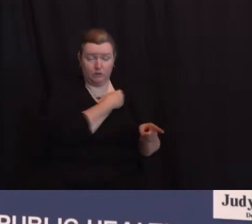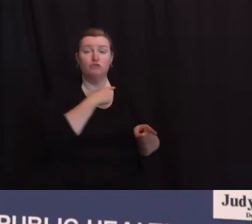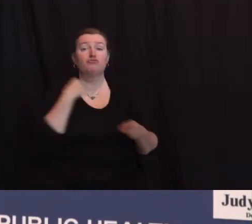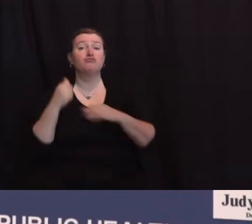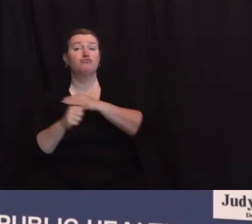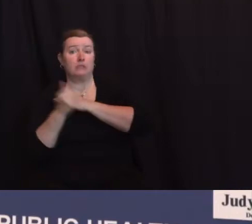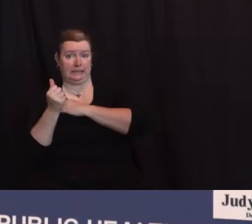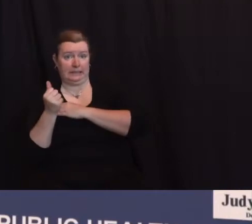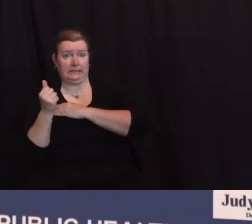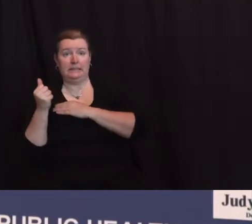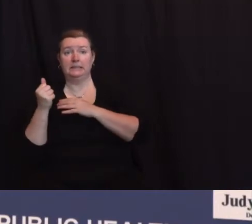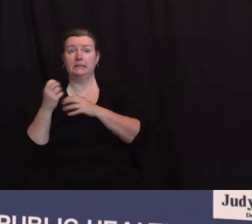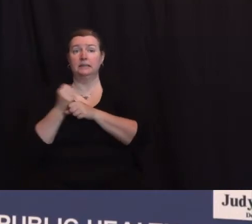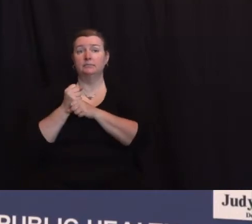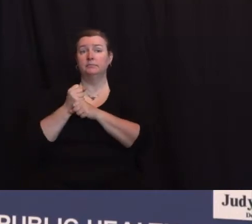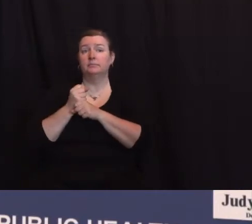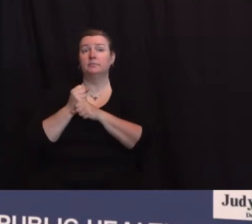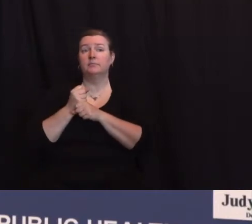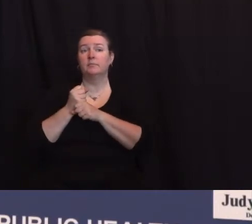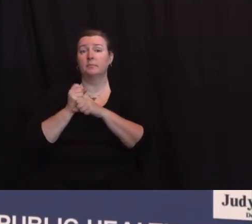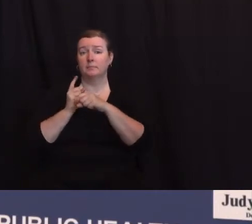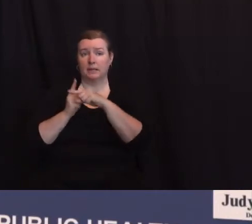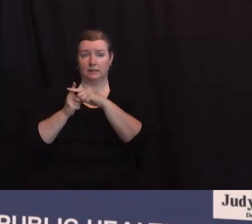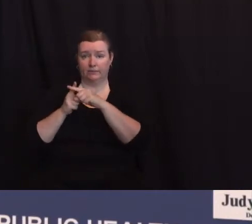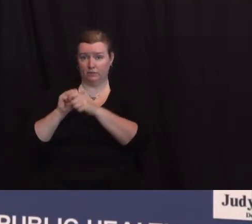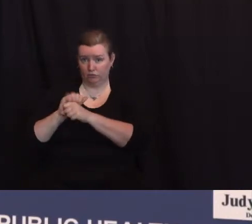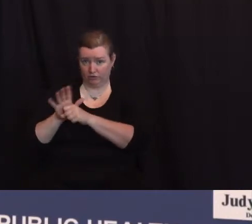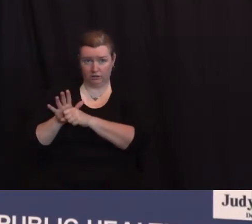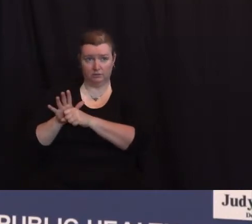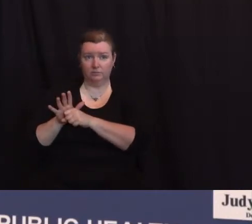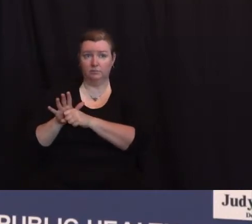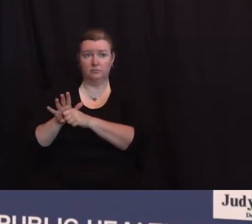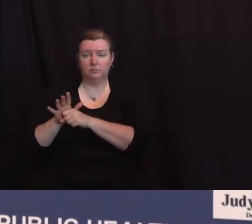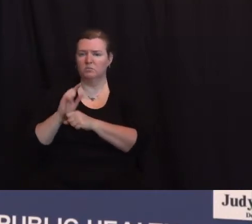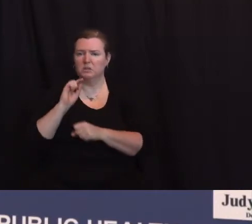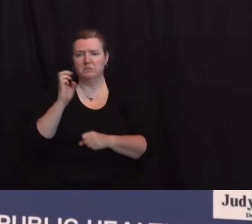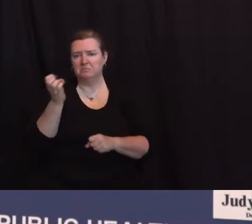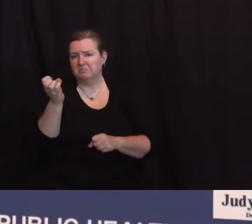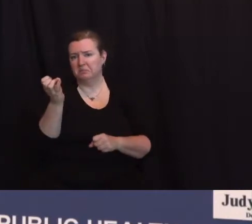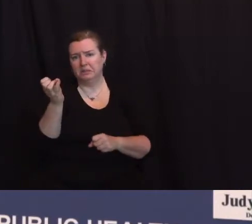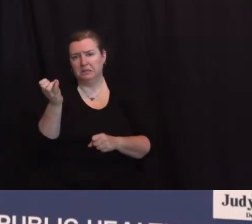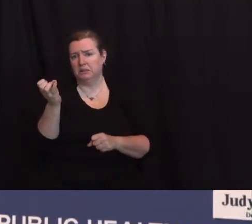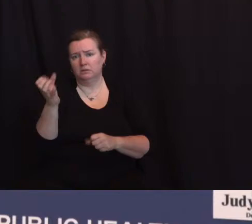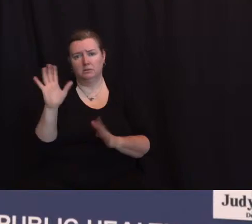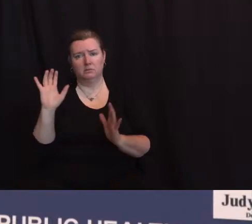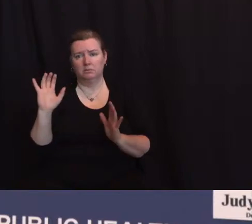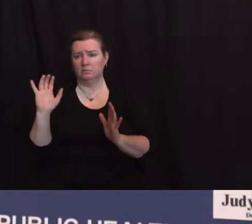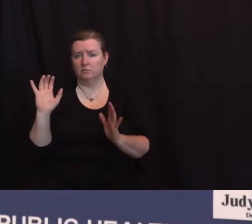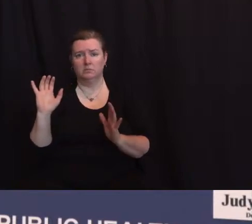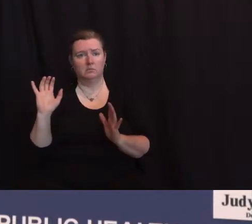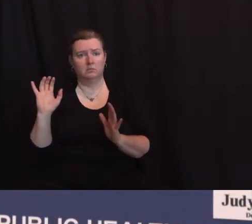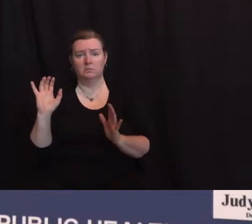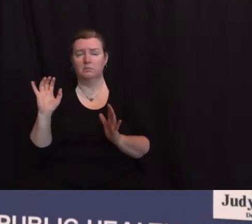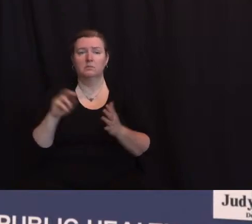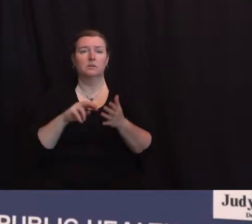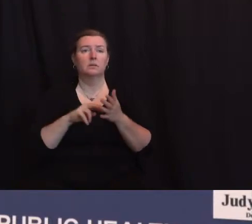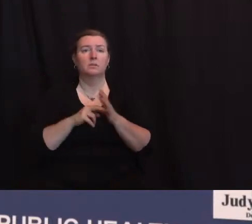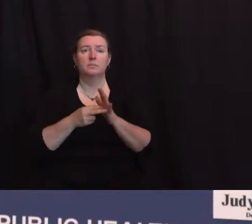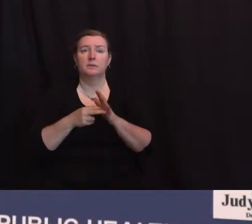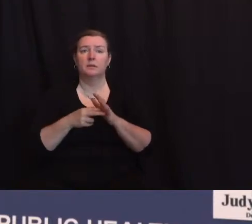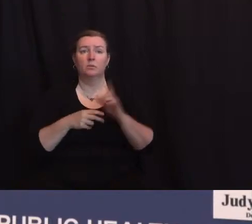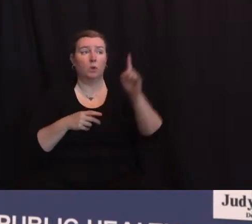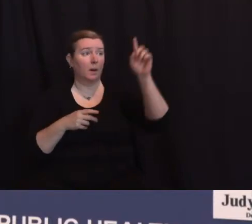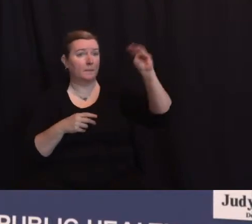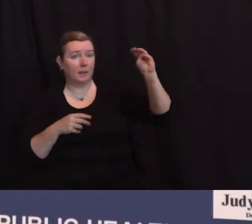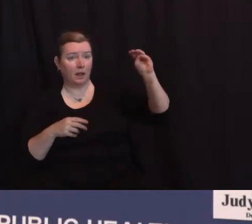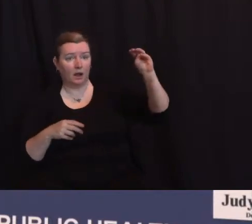per million. So only out of 1 million people, 602 would test positive, 42 per million would be hospitalized, 6 per